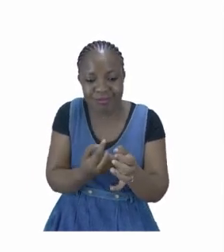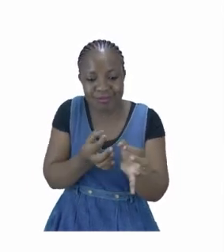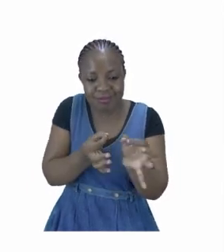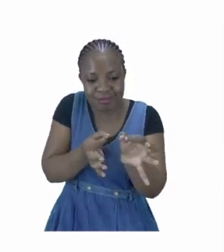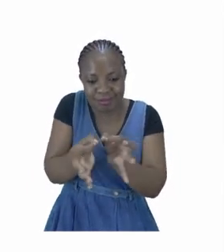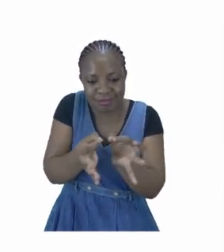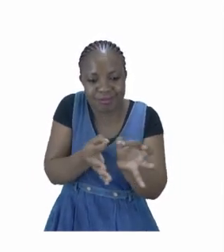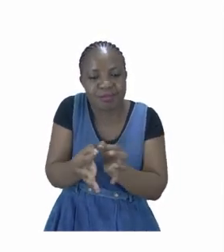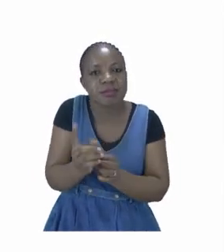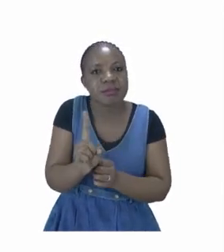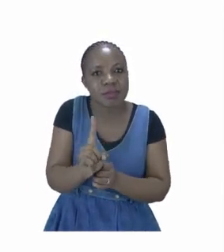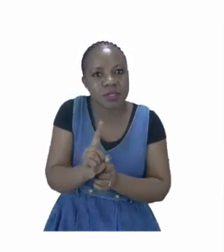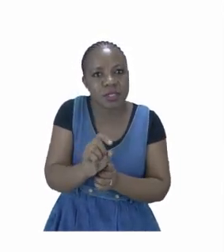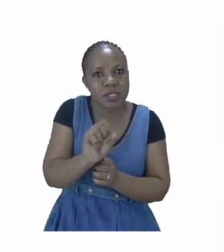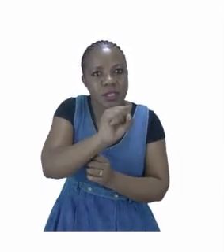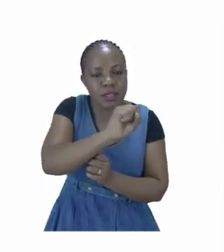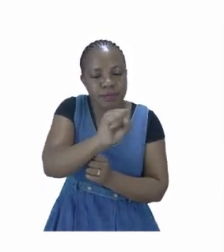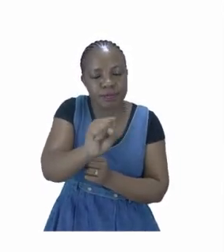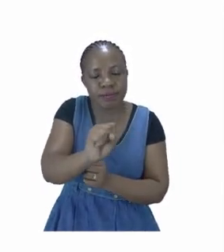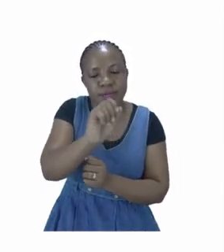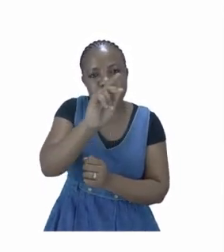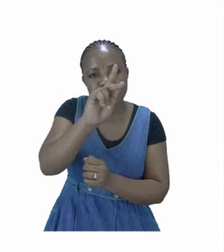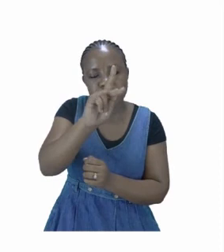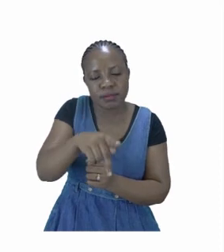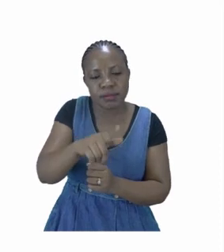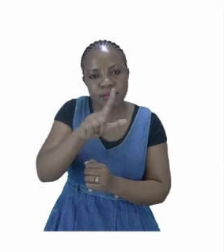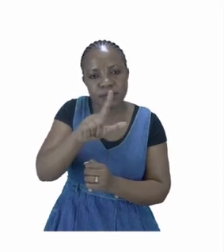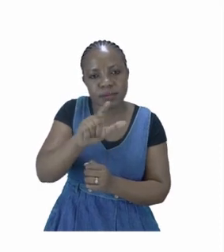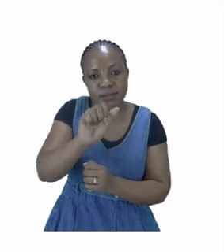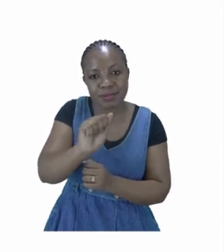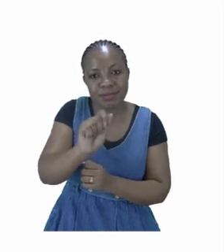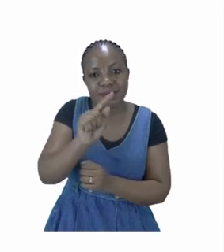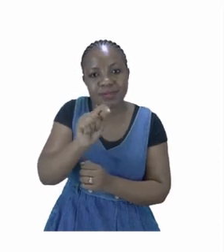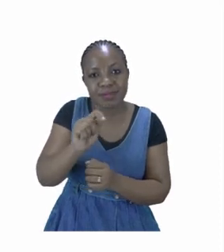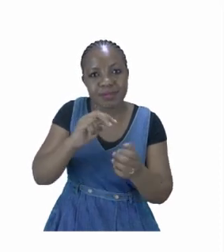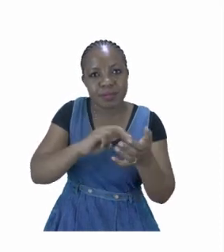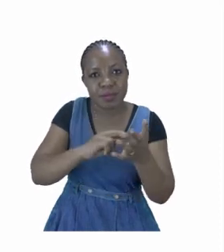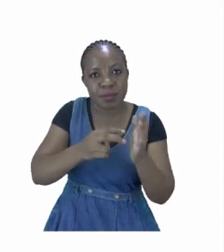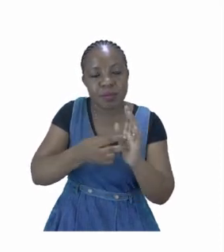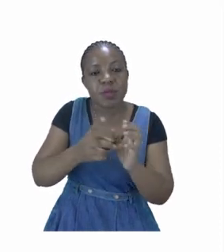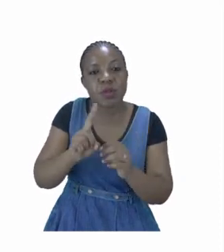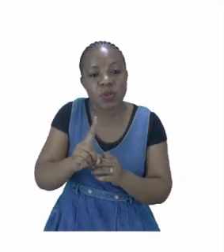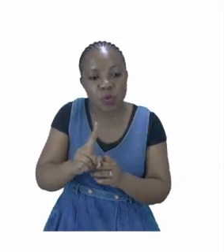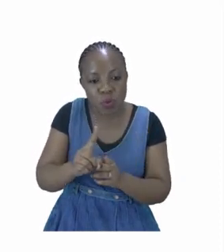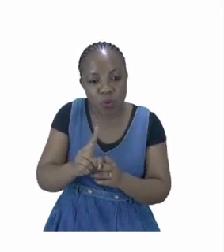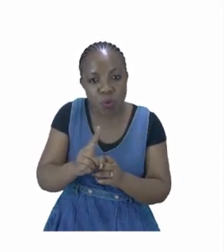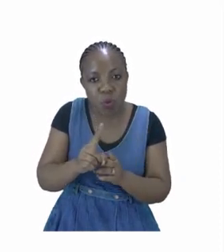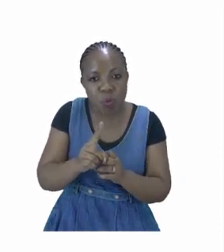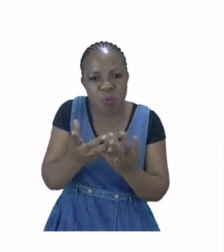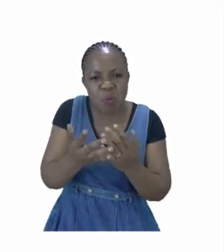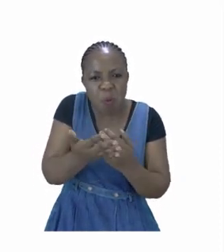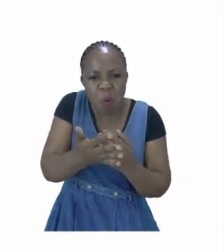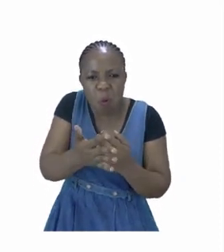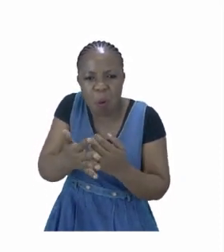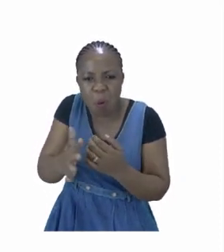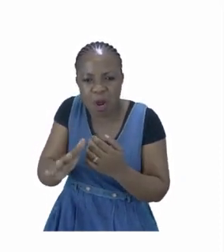Splat is a sound that something makes that is liquid when it has been put on the